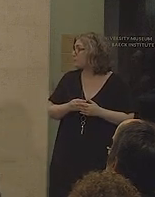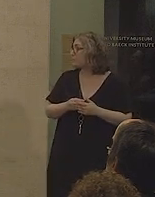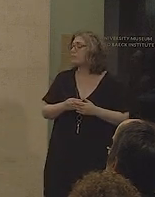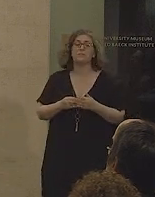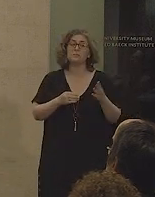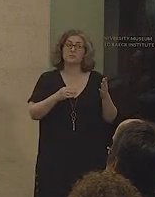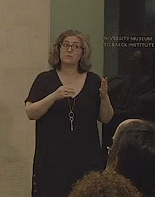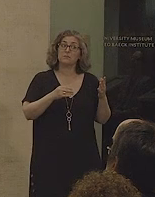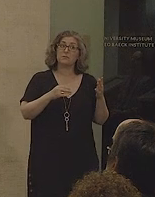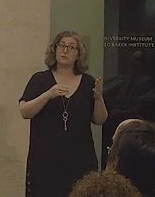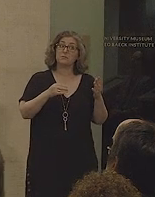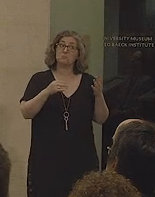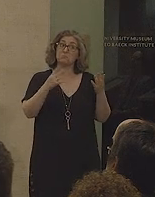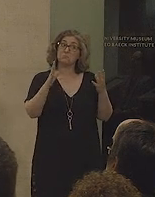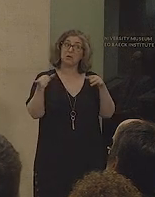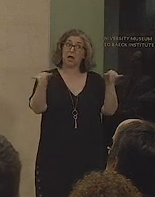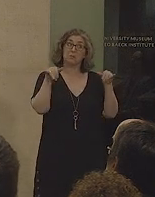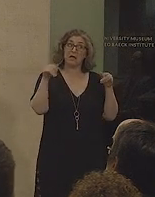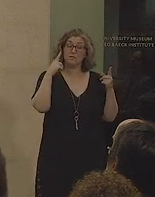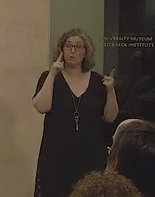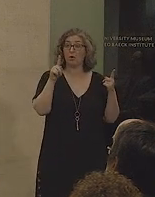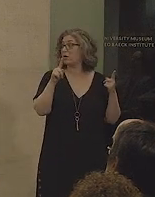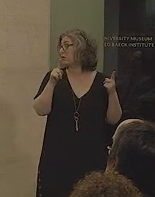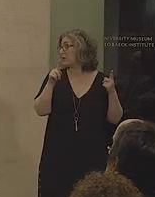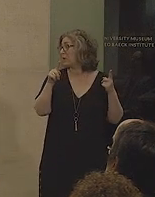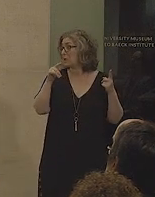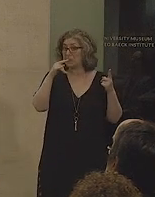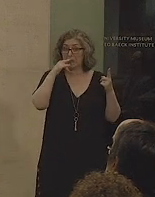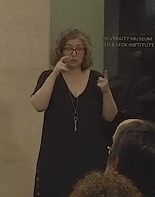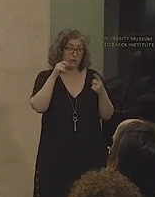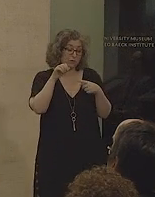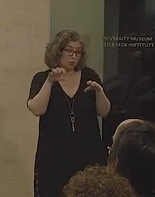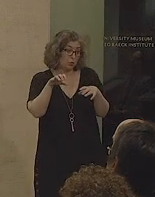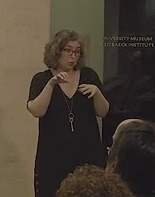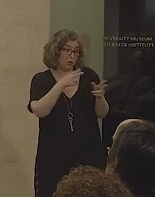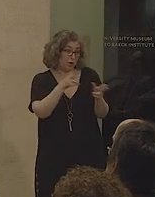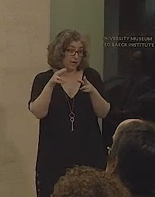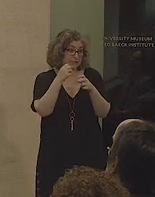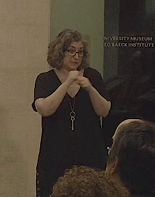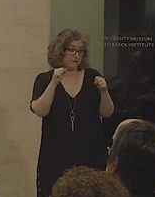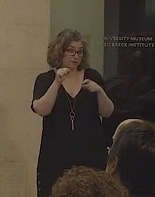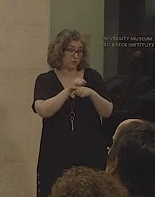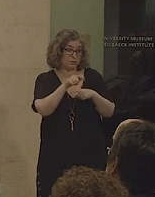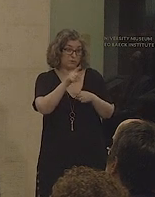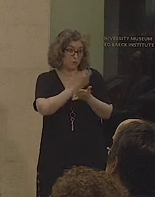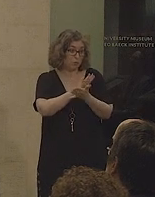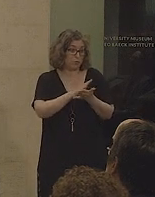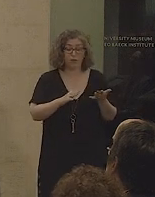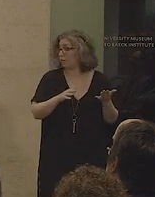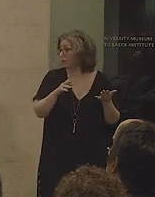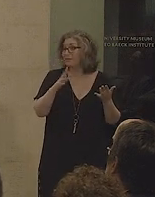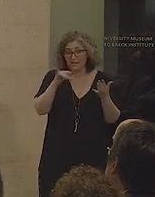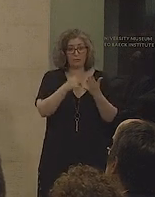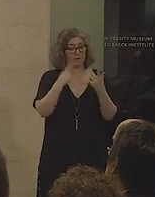it is not uncommon for them to have to do, you know, gun safety drills in school. It is what they think